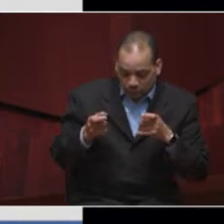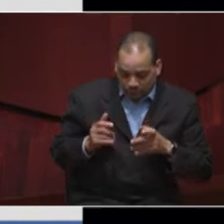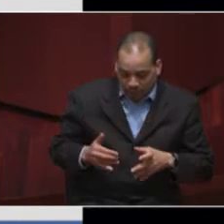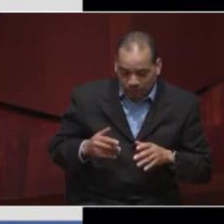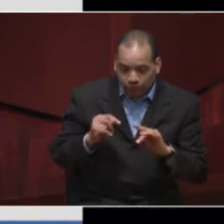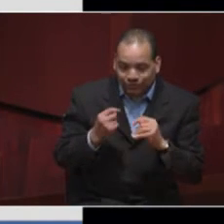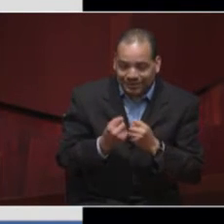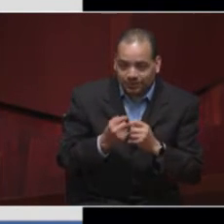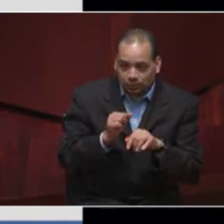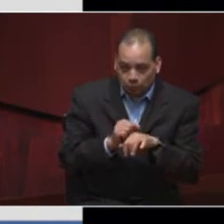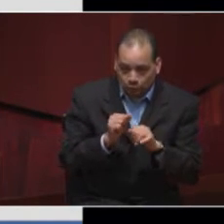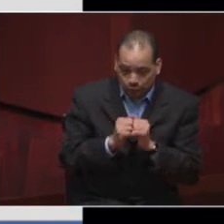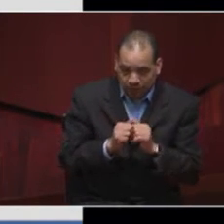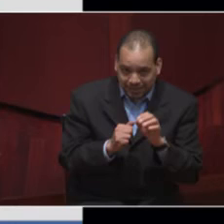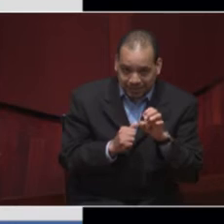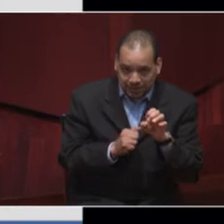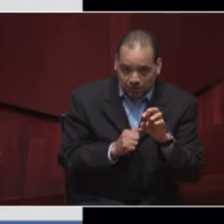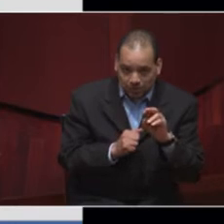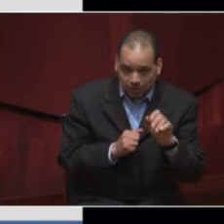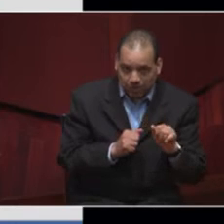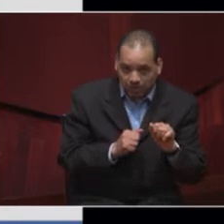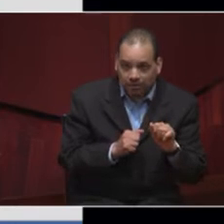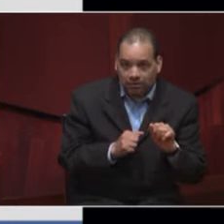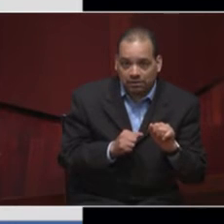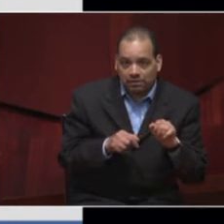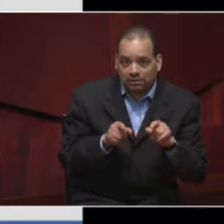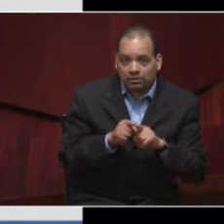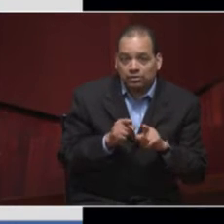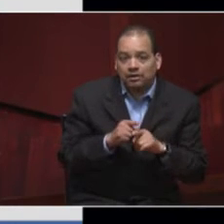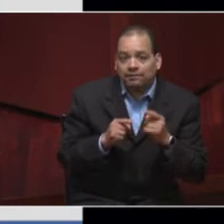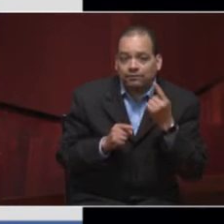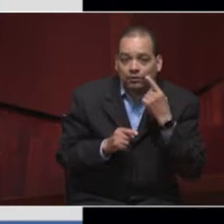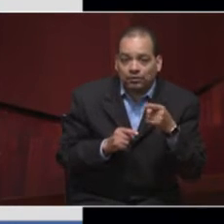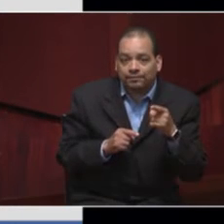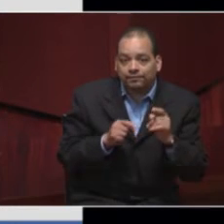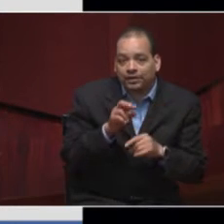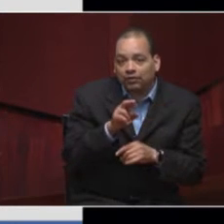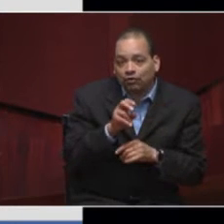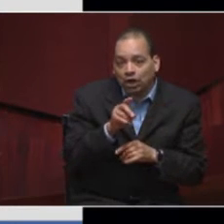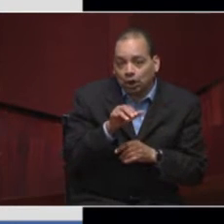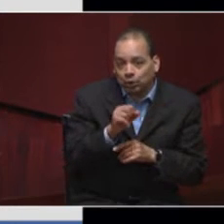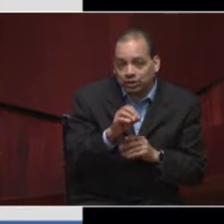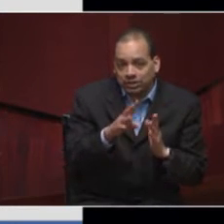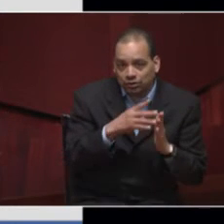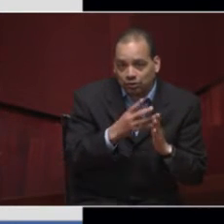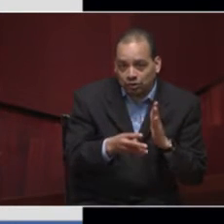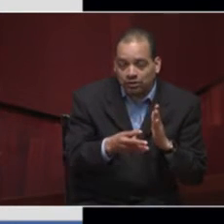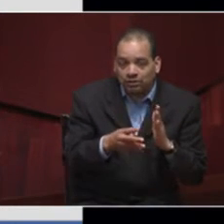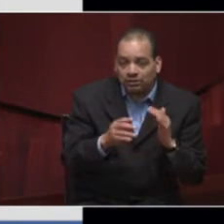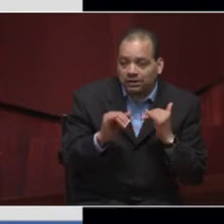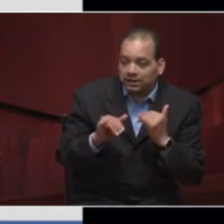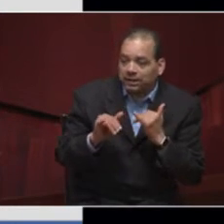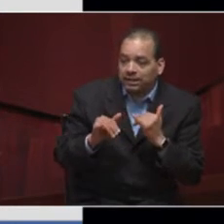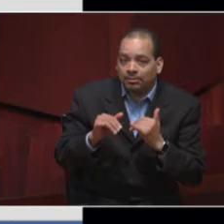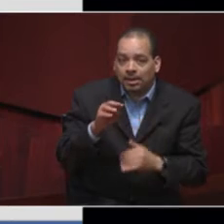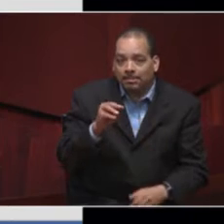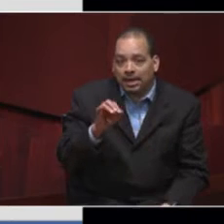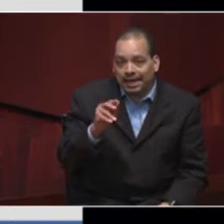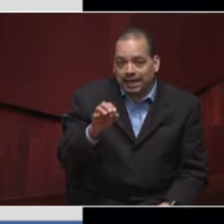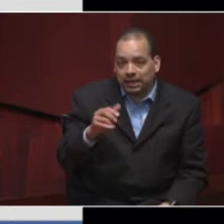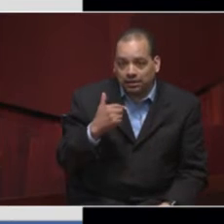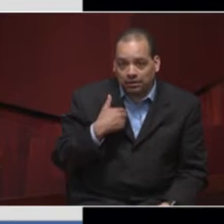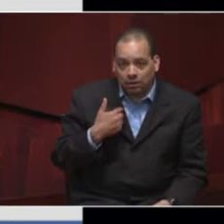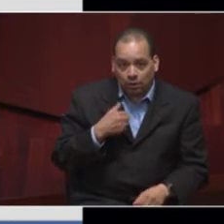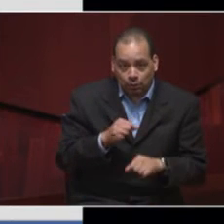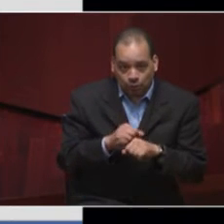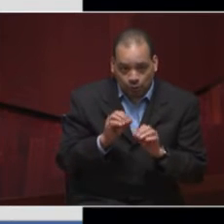with ERA, especially on the records scheduling side. And like Mike, I also work in the Office of the Chief Records